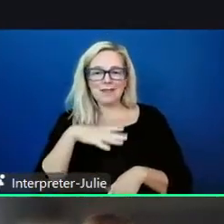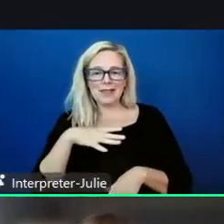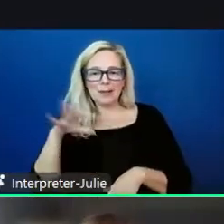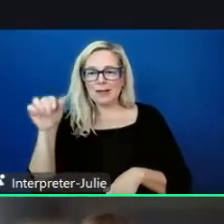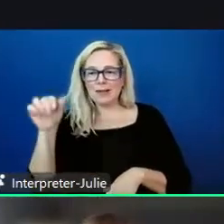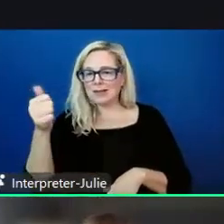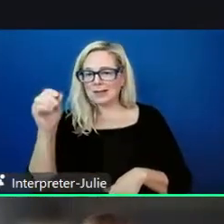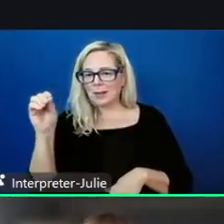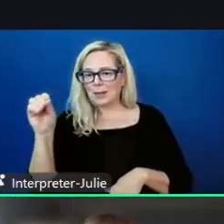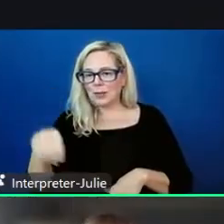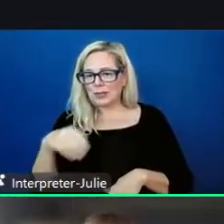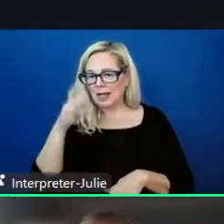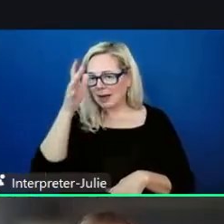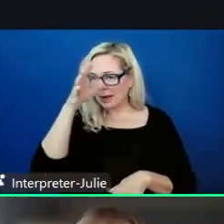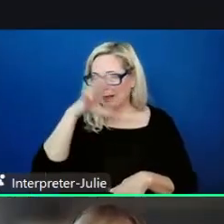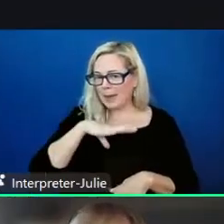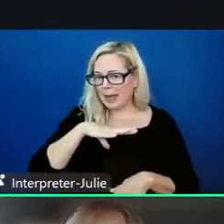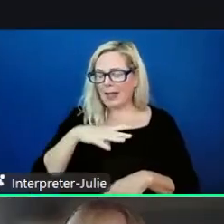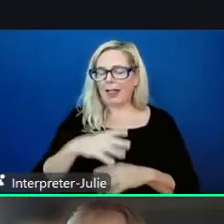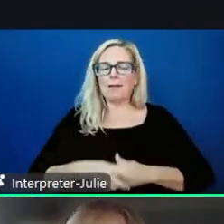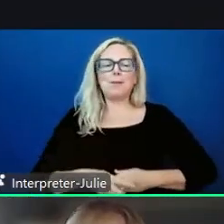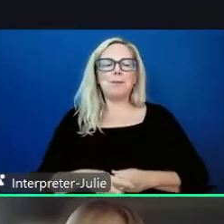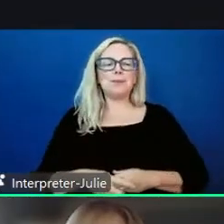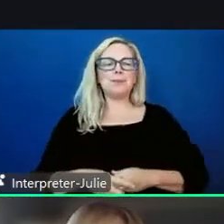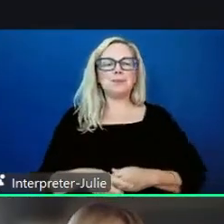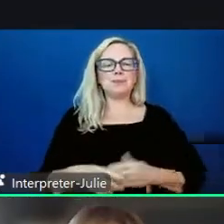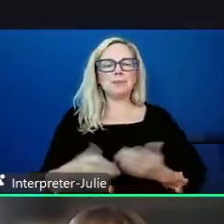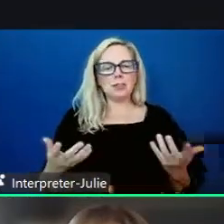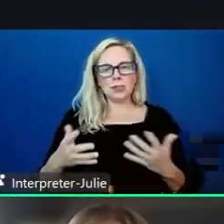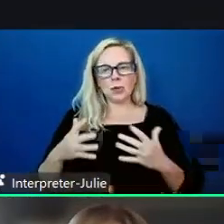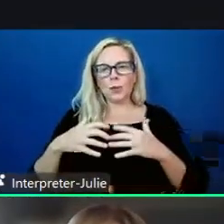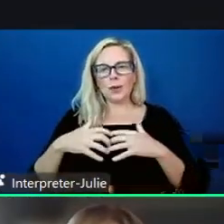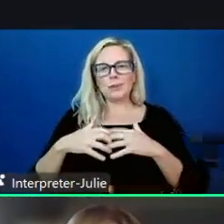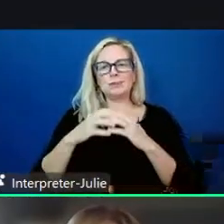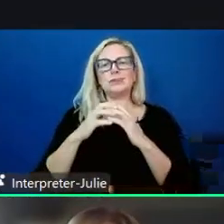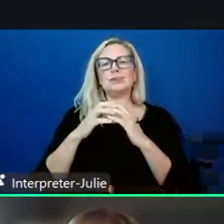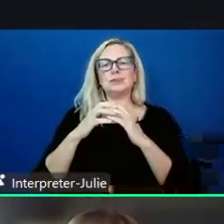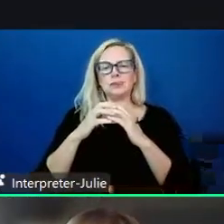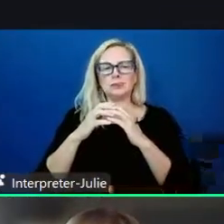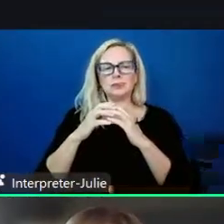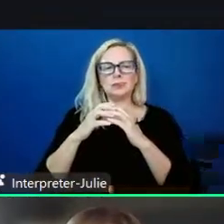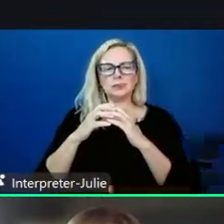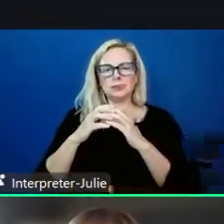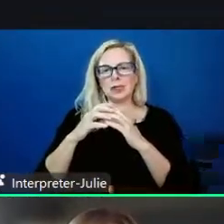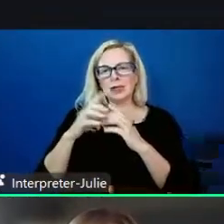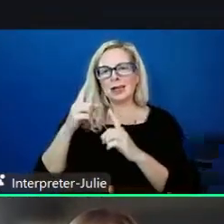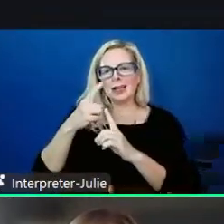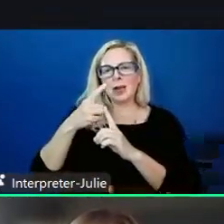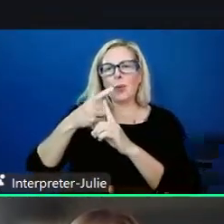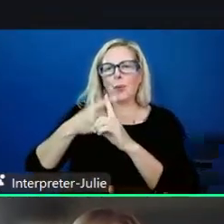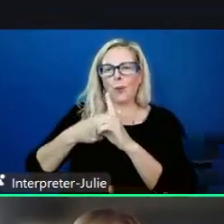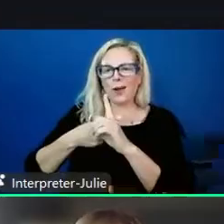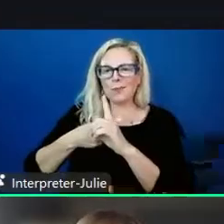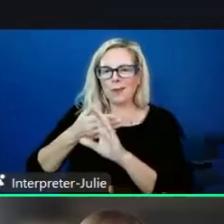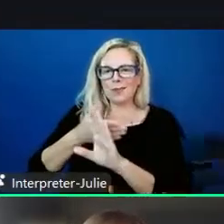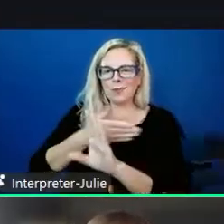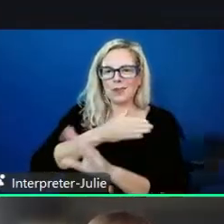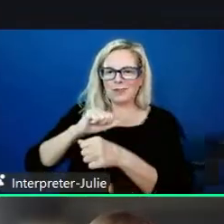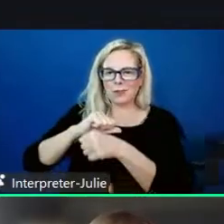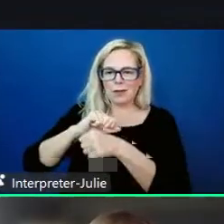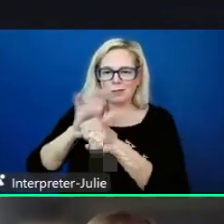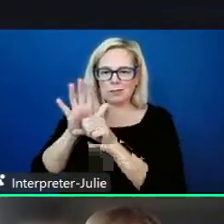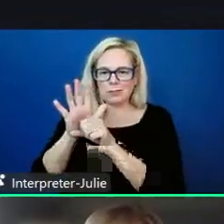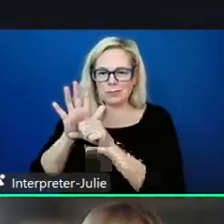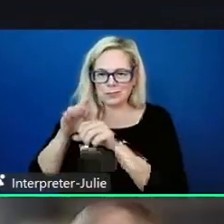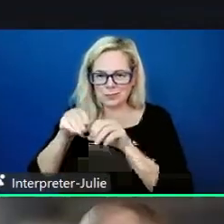we started. We kicked off the Dawn BRG 1 month prior to the pandemic. So for about 2 years,